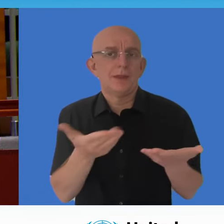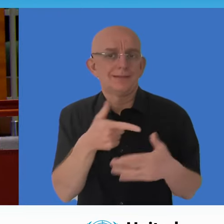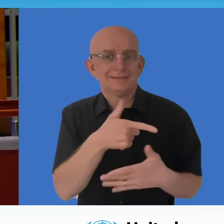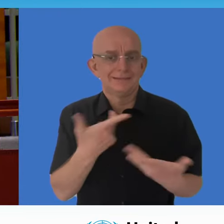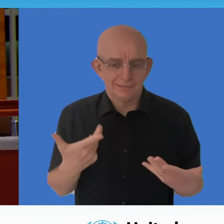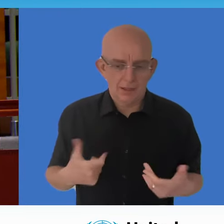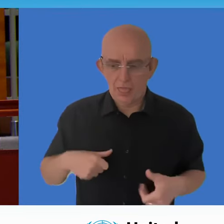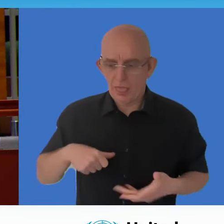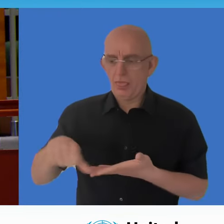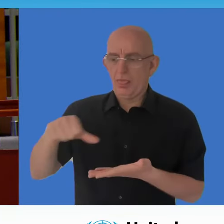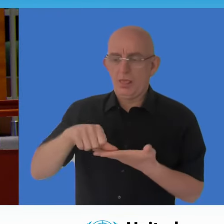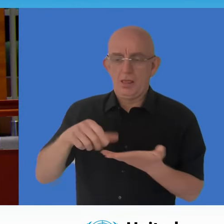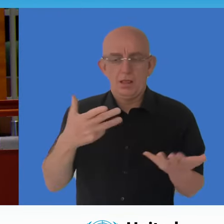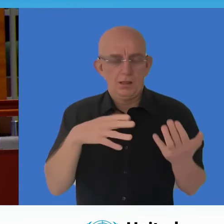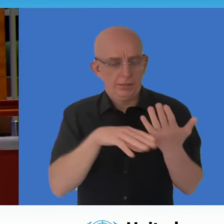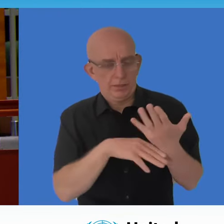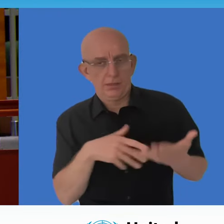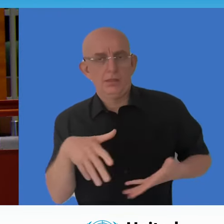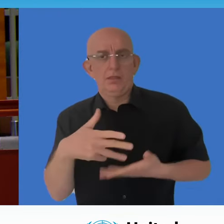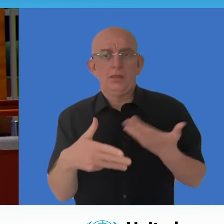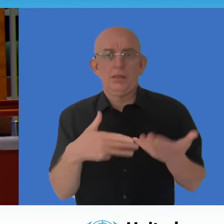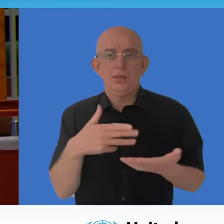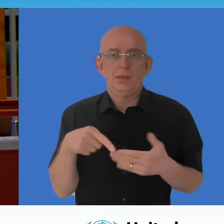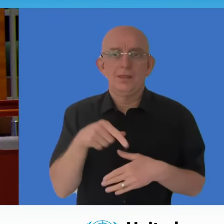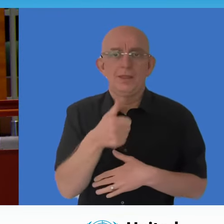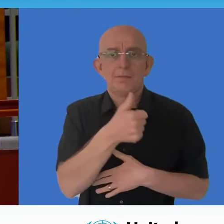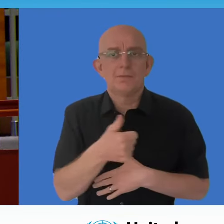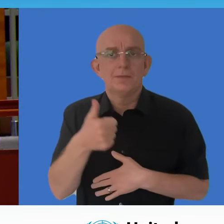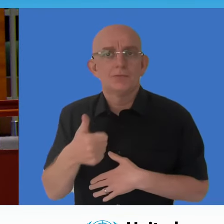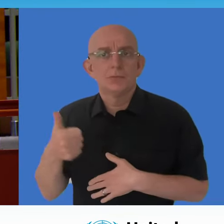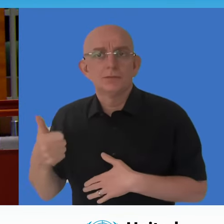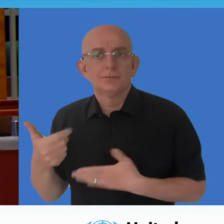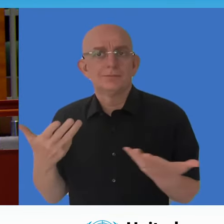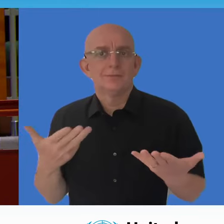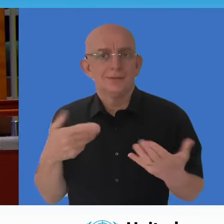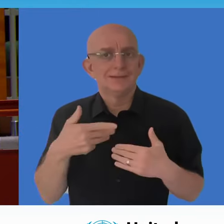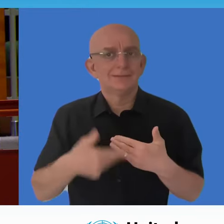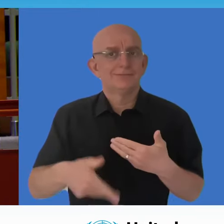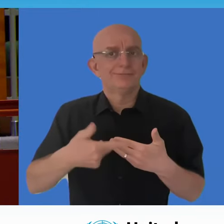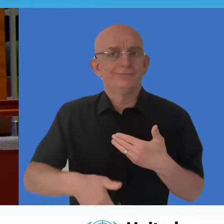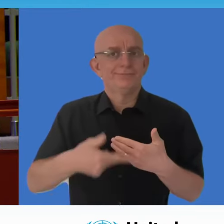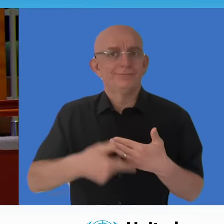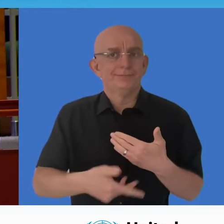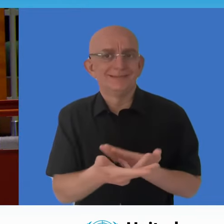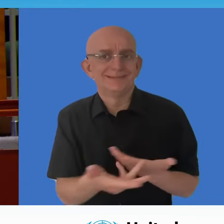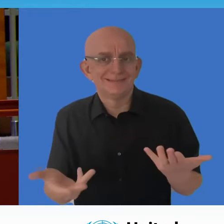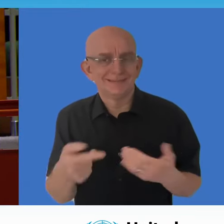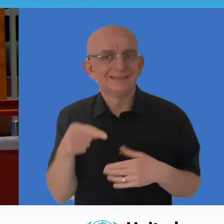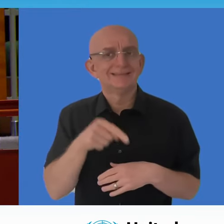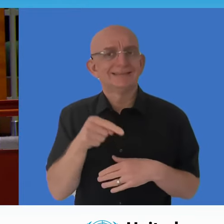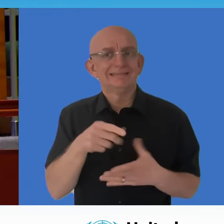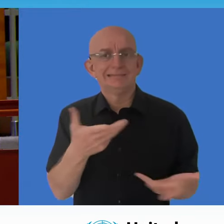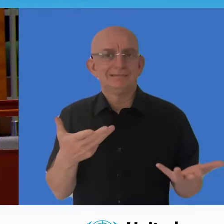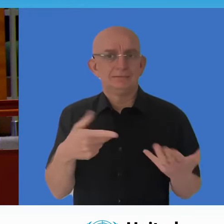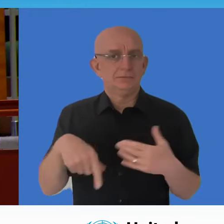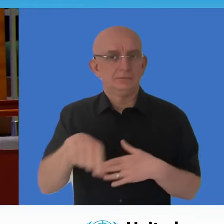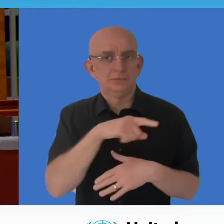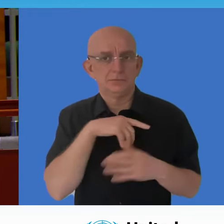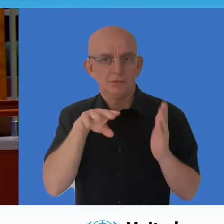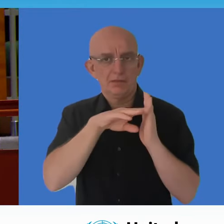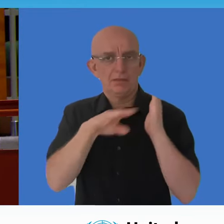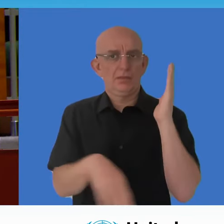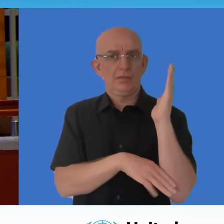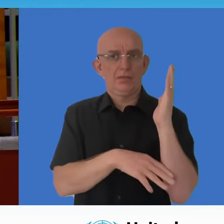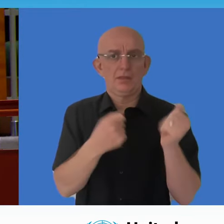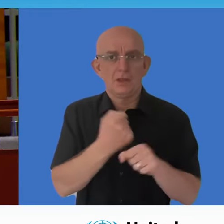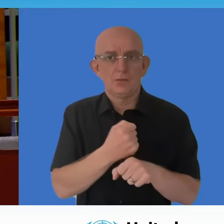period products so that people who are at the lowest part of the employment chain can also be able to afford these products. We also have